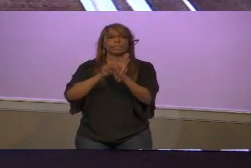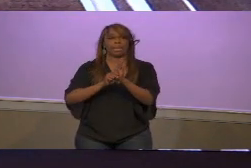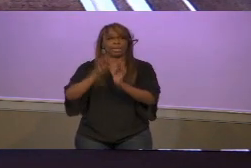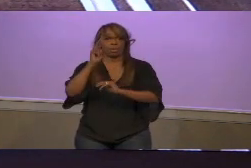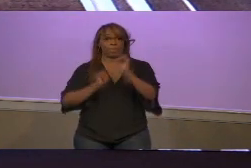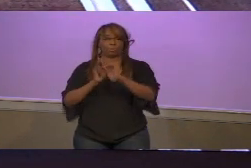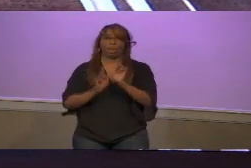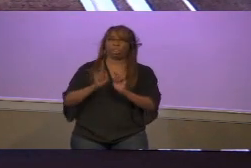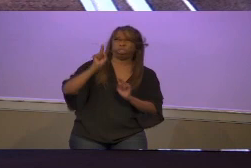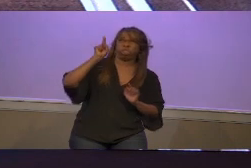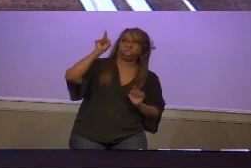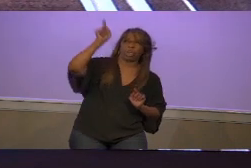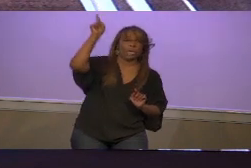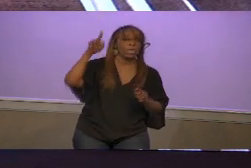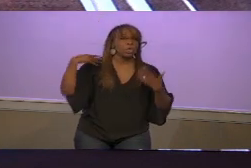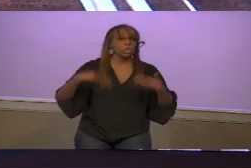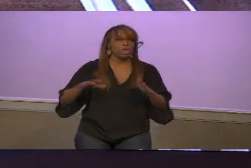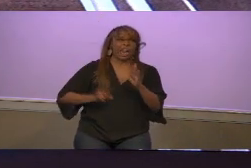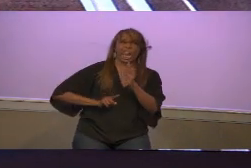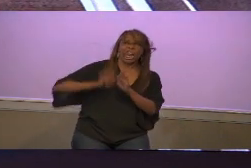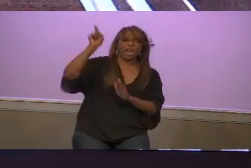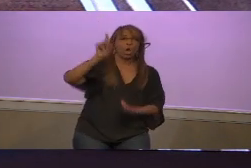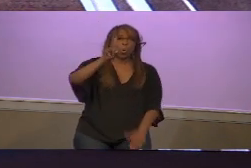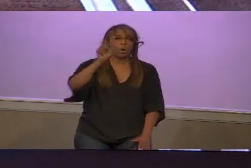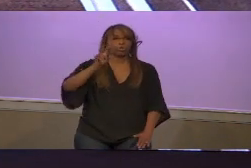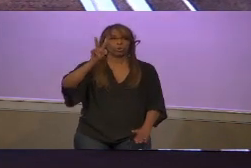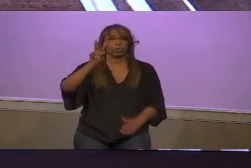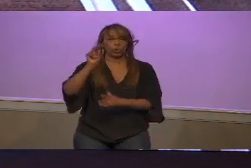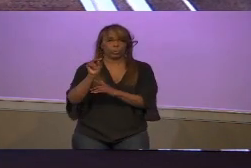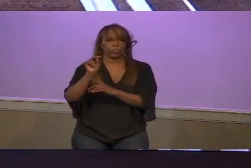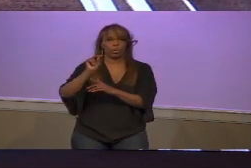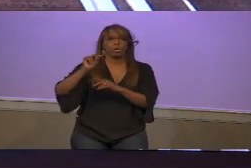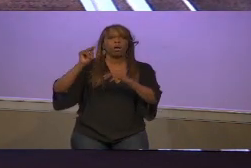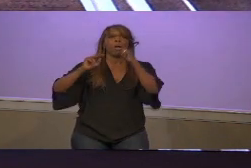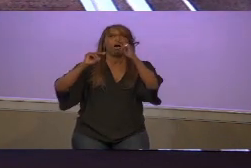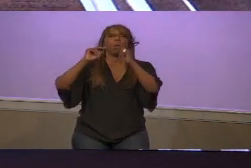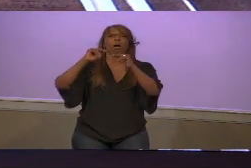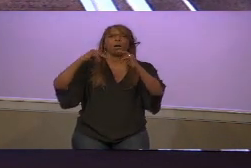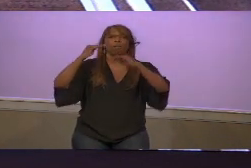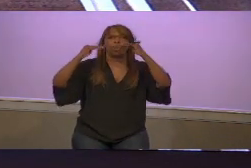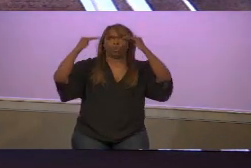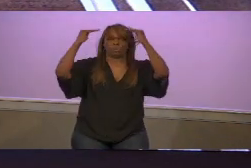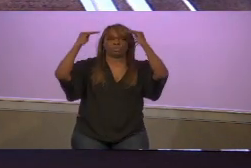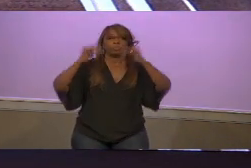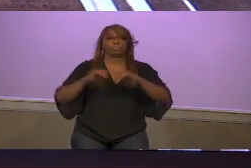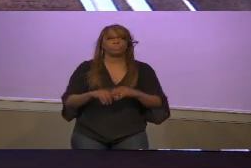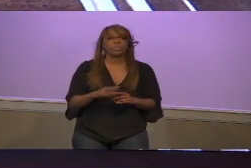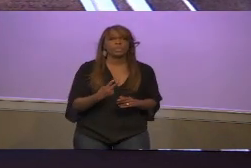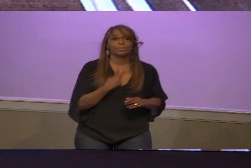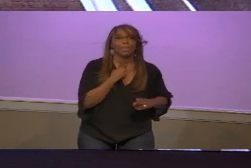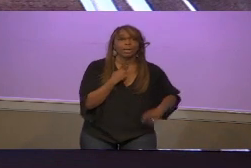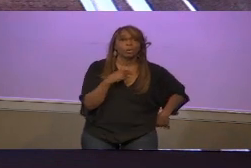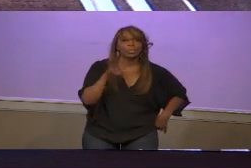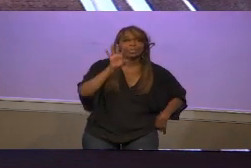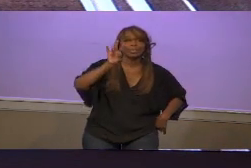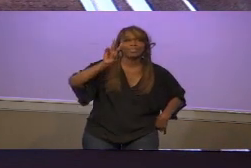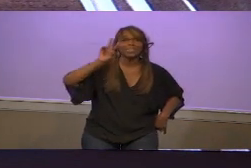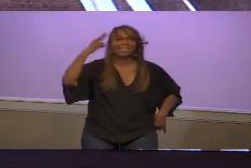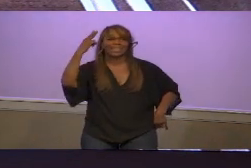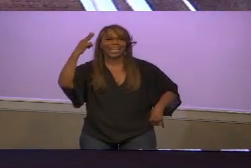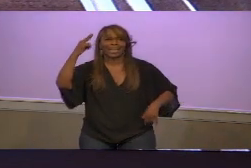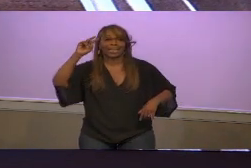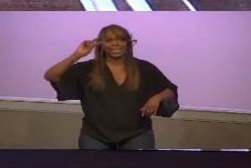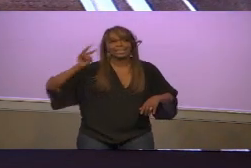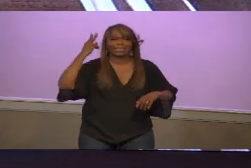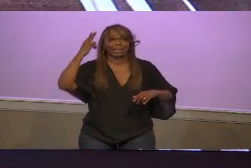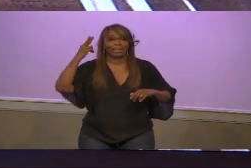the 102 floors, they got stuck on the 71st floor. The immediate reaction of most